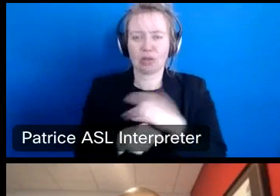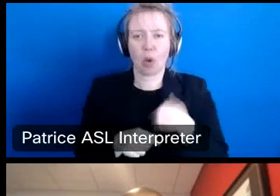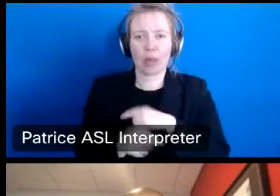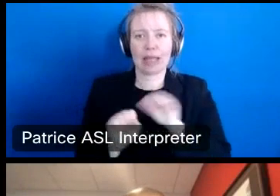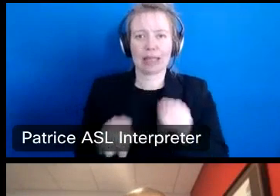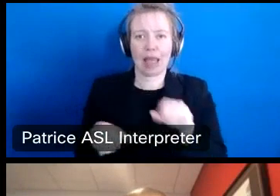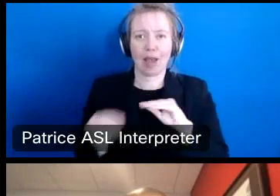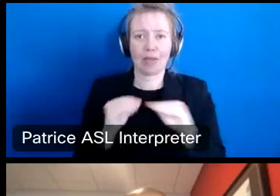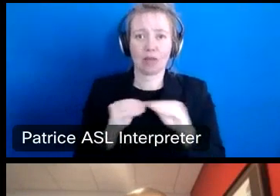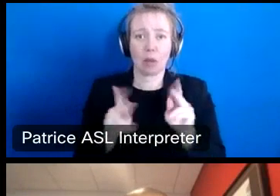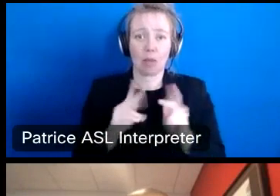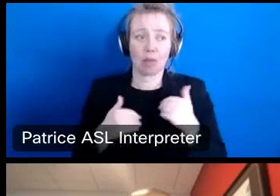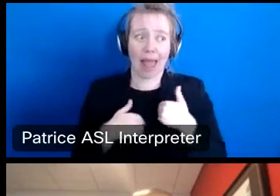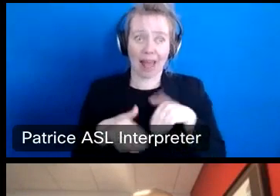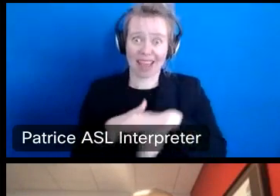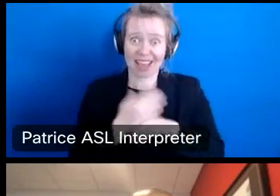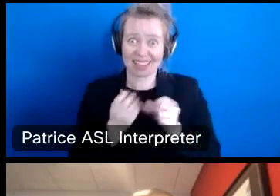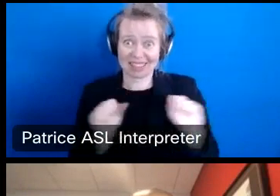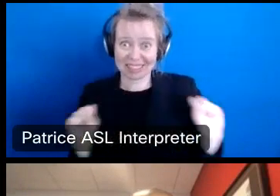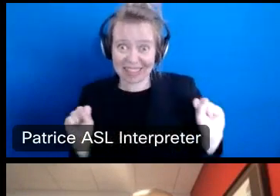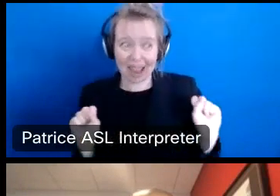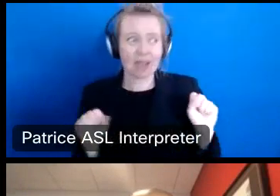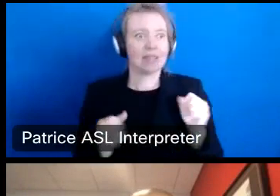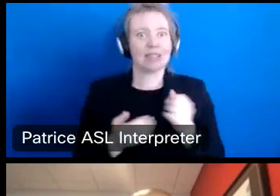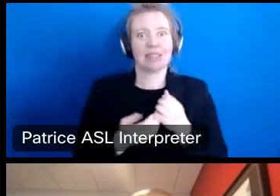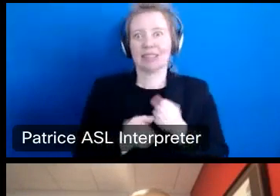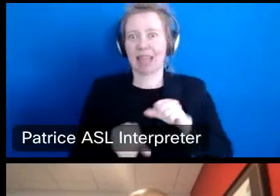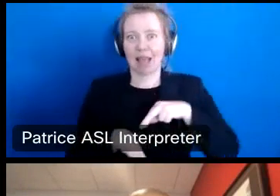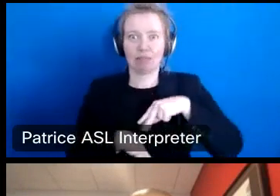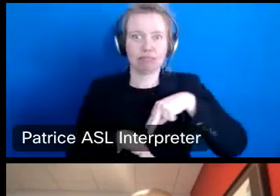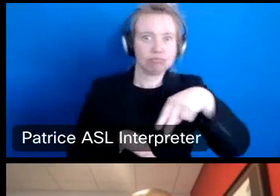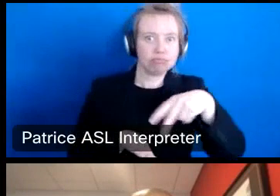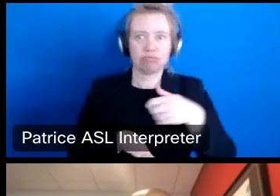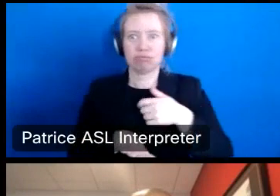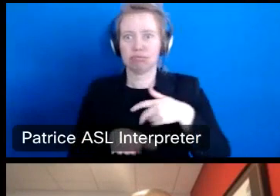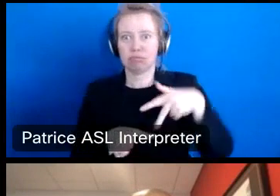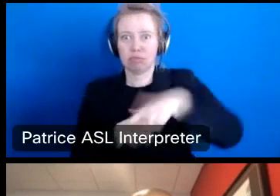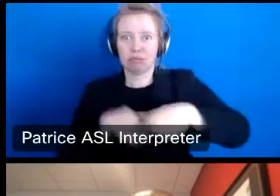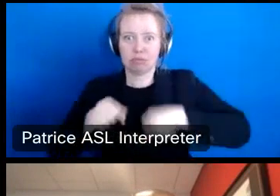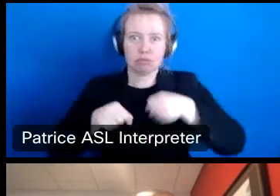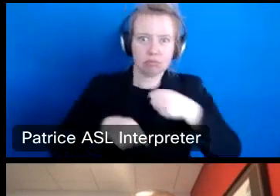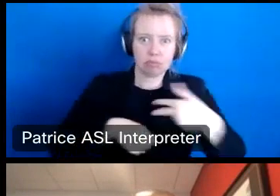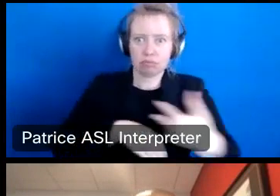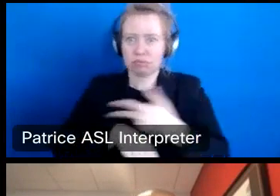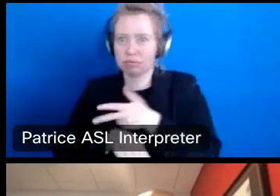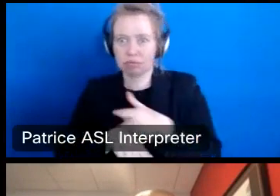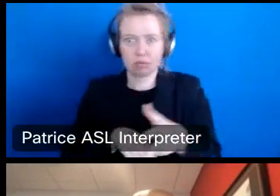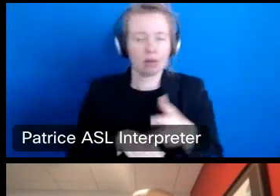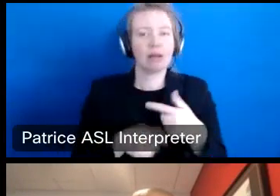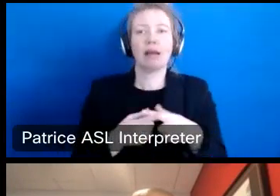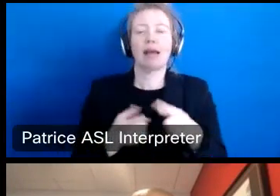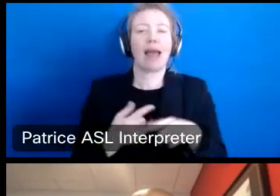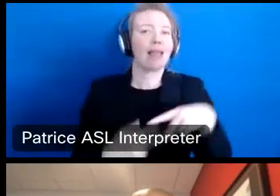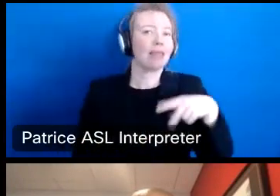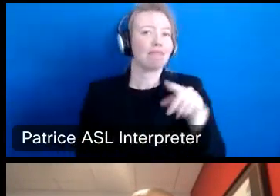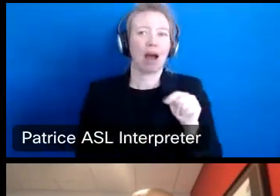that people do have safe access and safe passage as they're traveling back and forth on our sidewalks. Thank you. And then with the potholes, the same